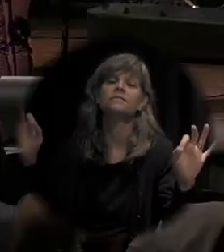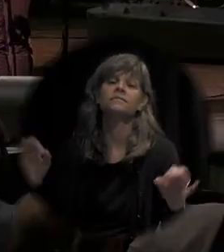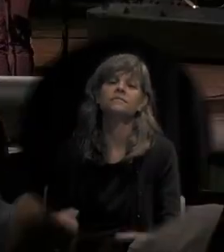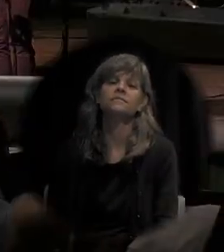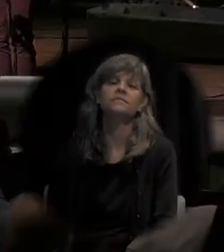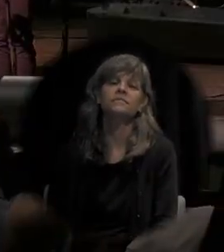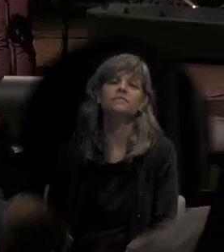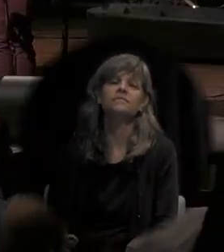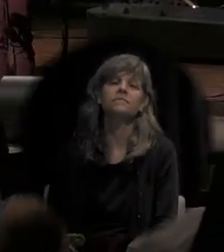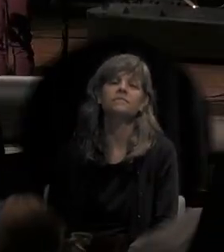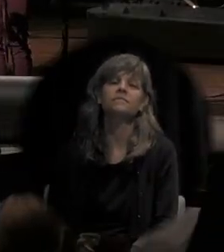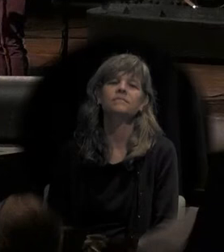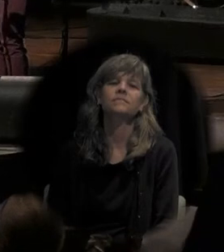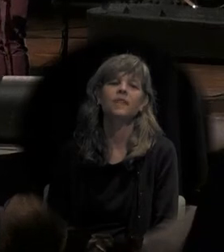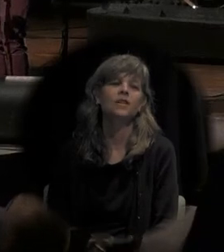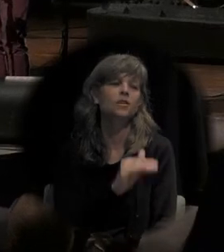me.